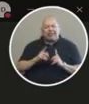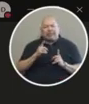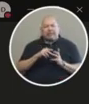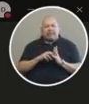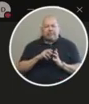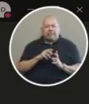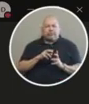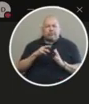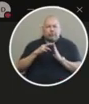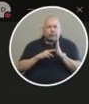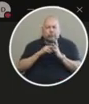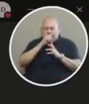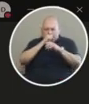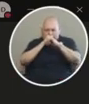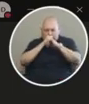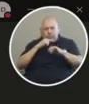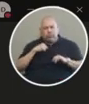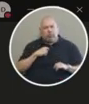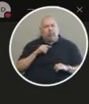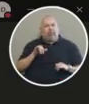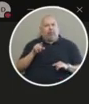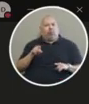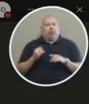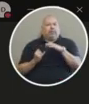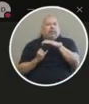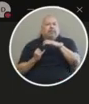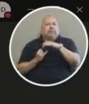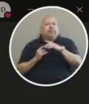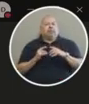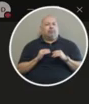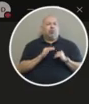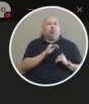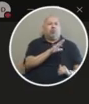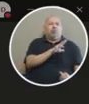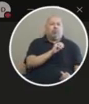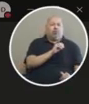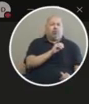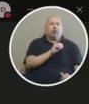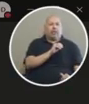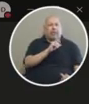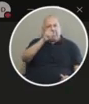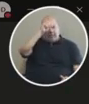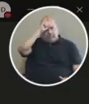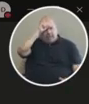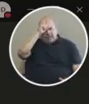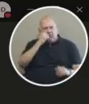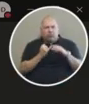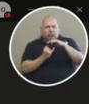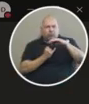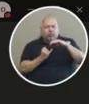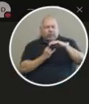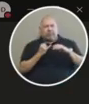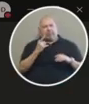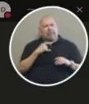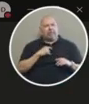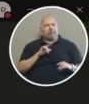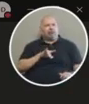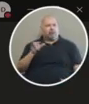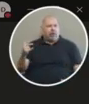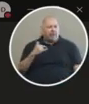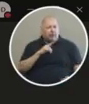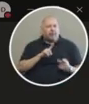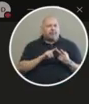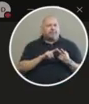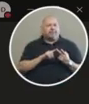rules. We are quarantining, I believe, over 30 firefighters because of travel and